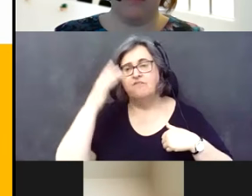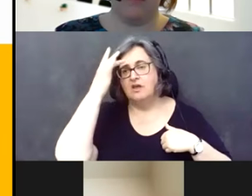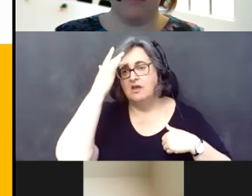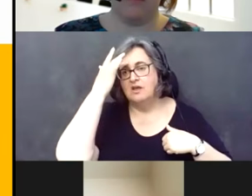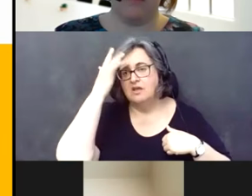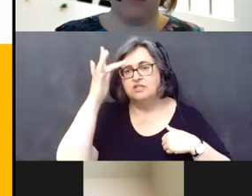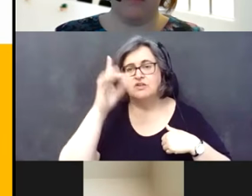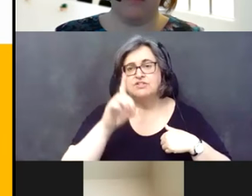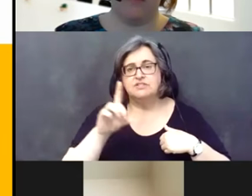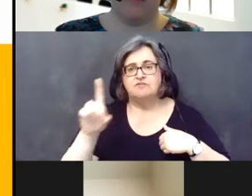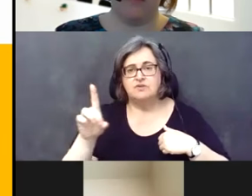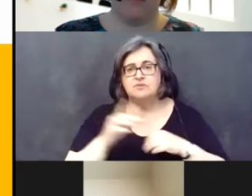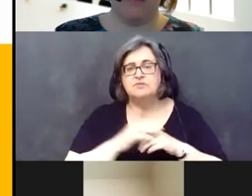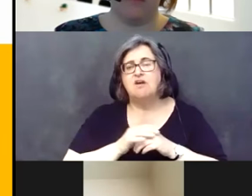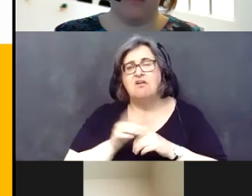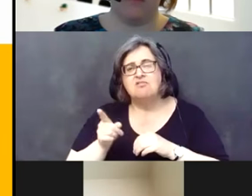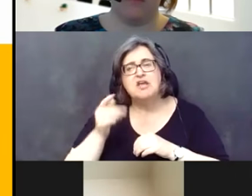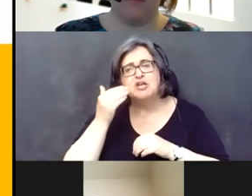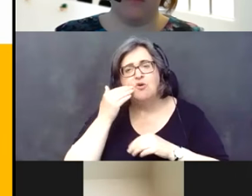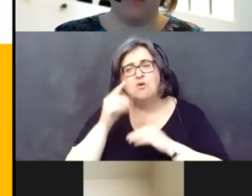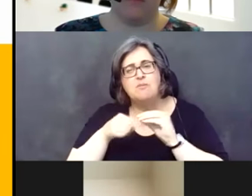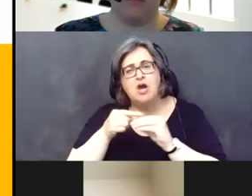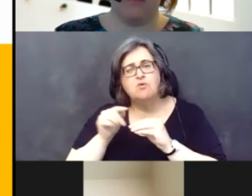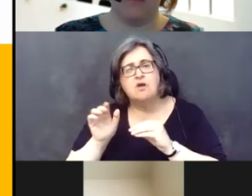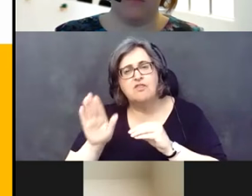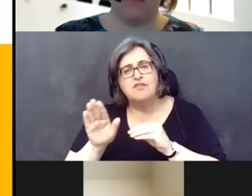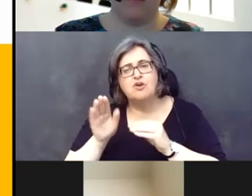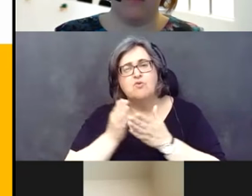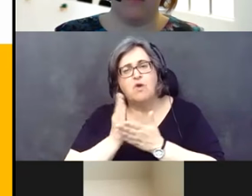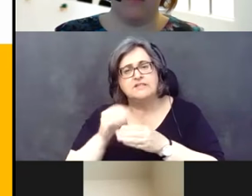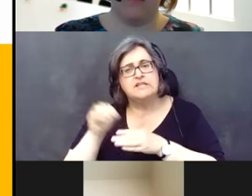lot about their rights in their state